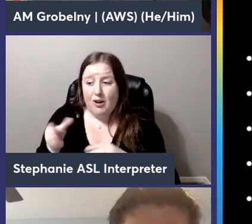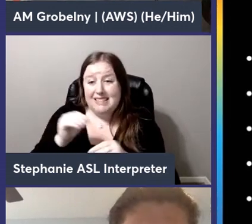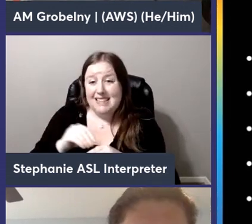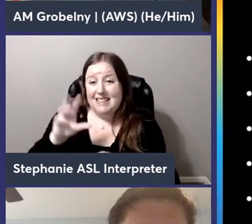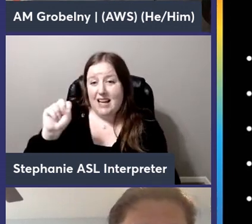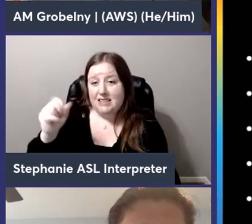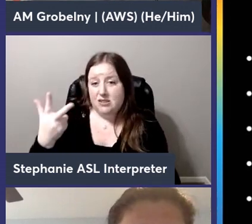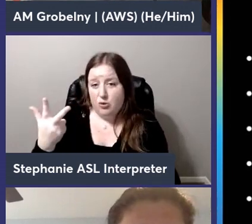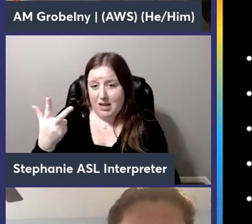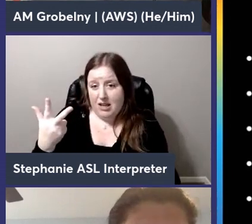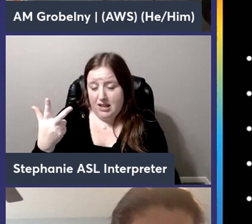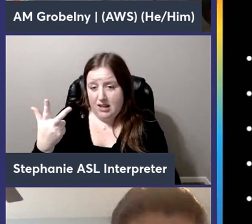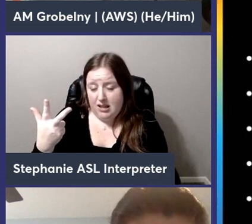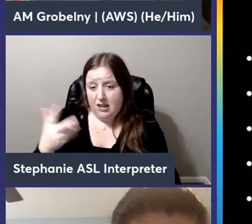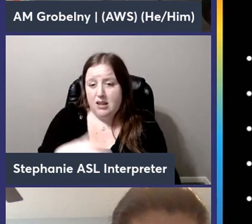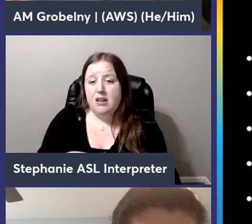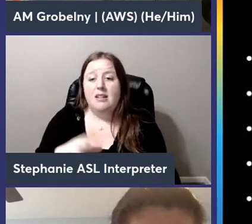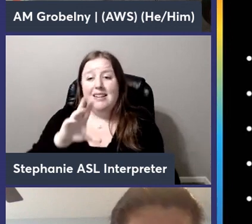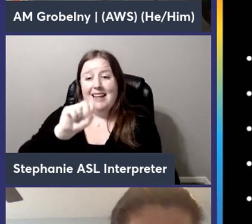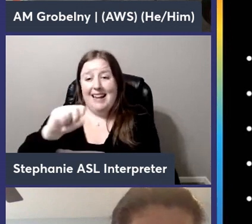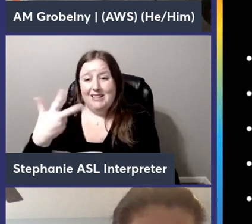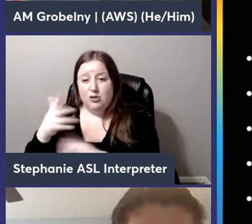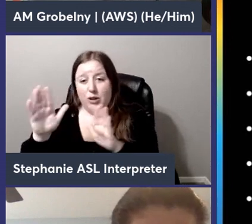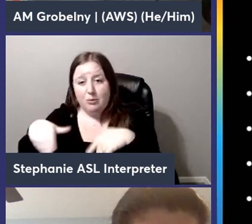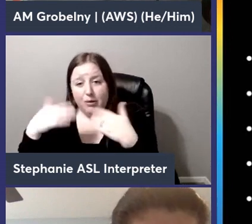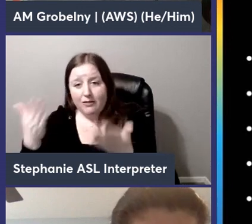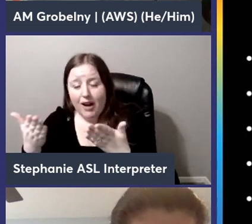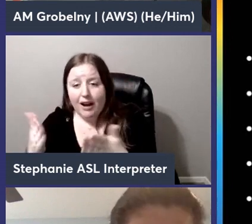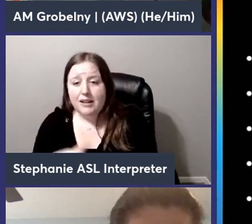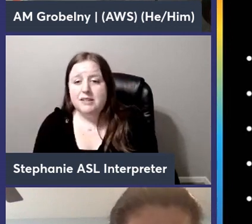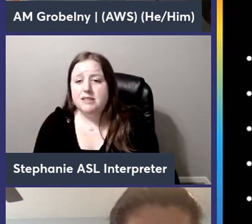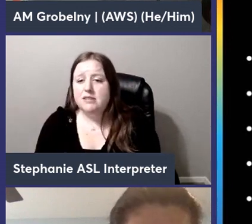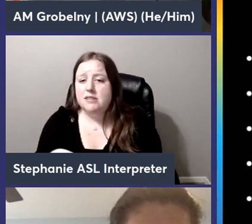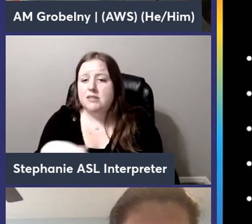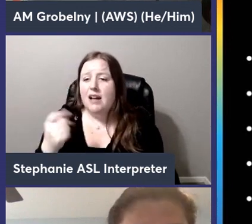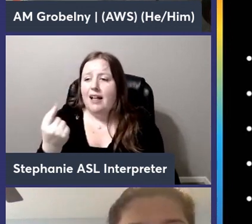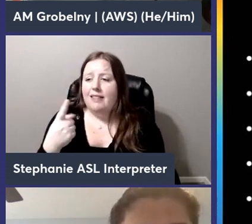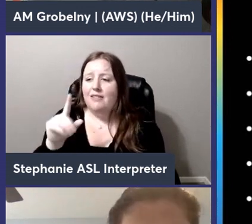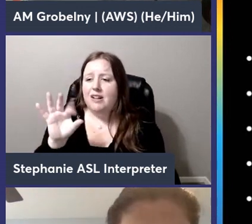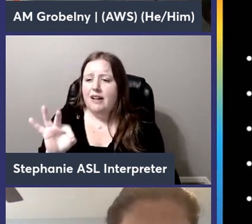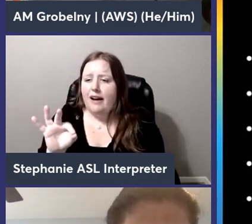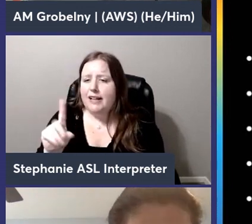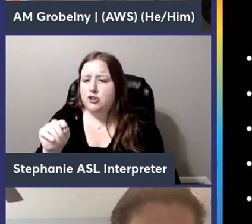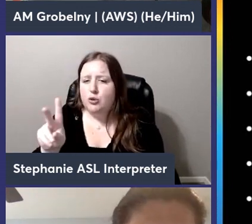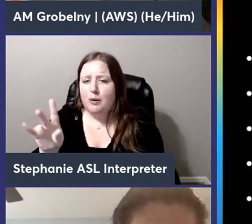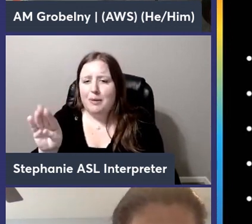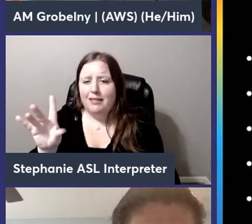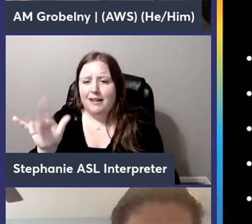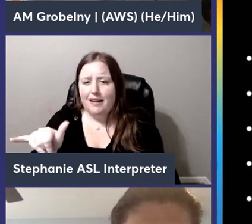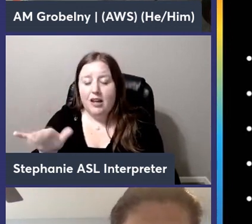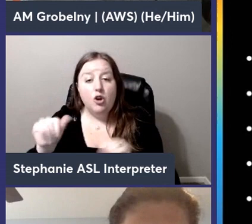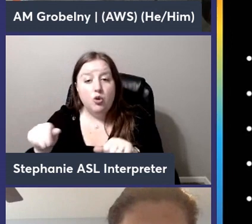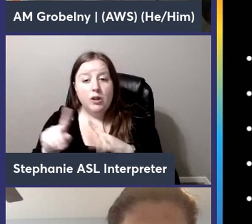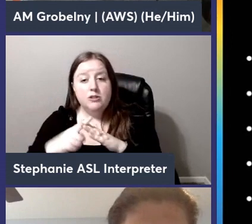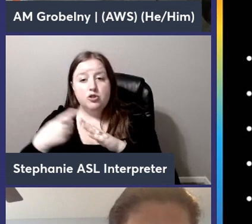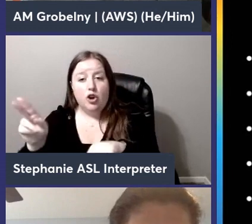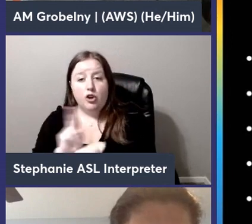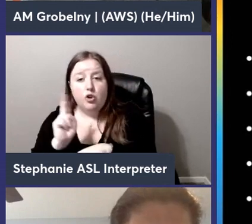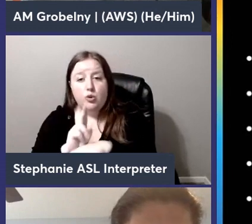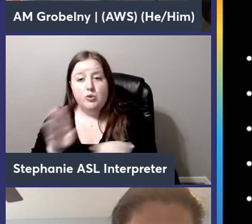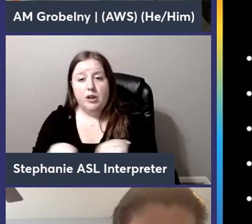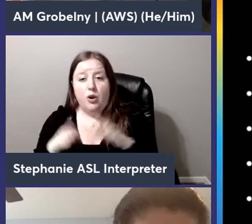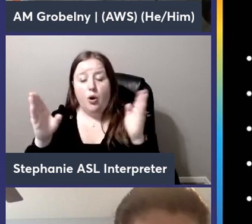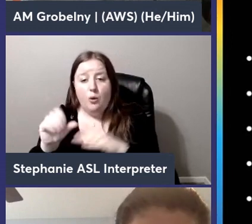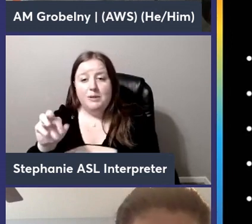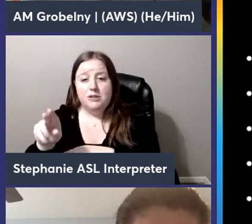S3, and S3 provides 11.9 durability, you can definitely start using OpenSearch